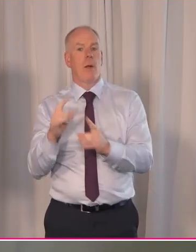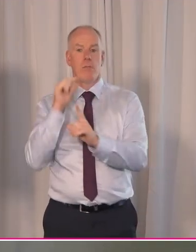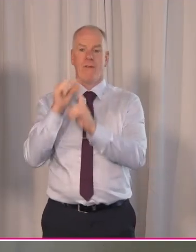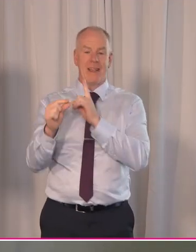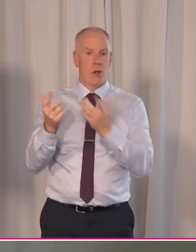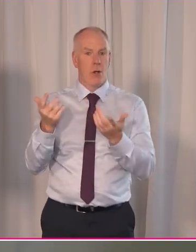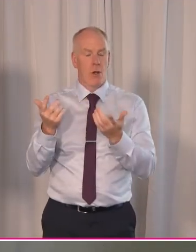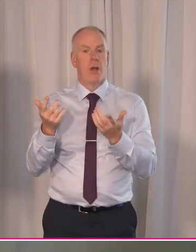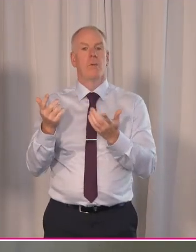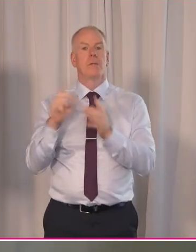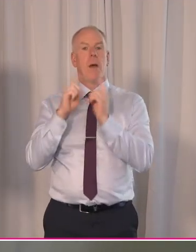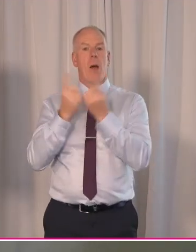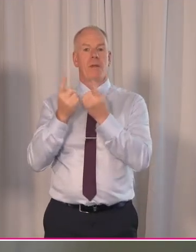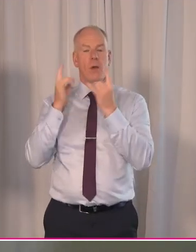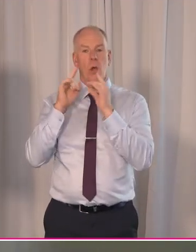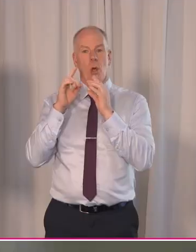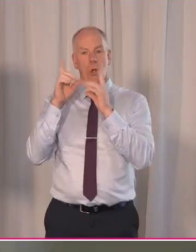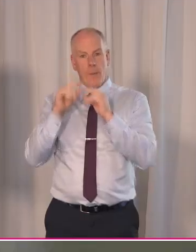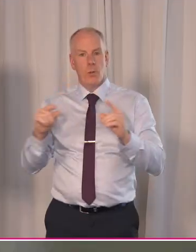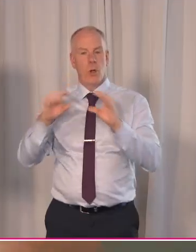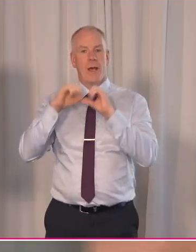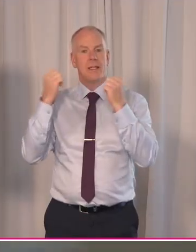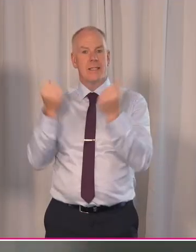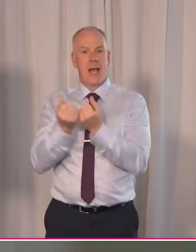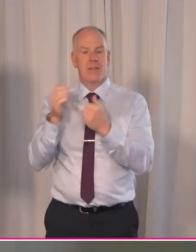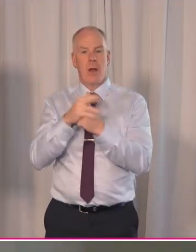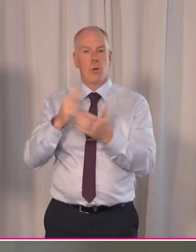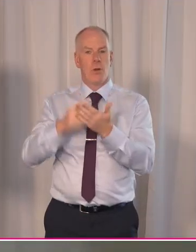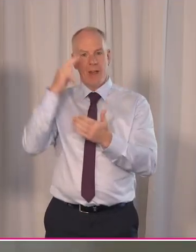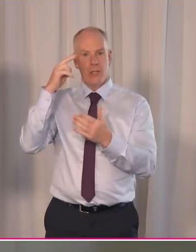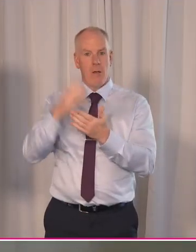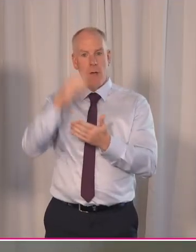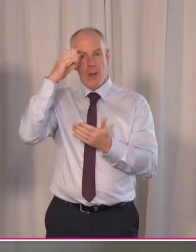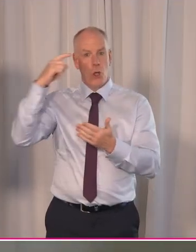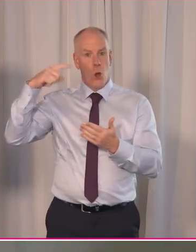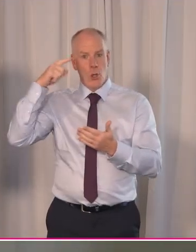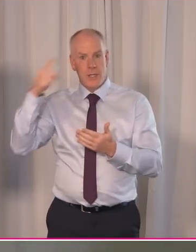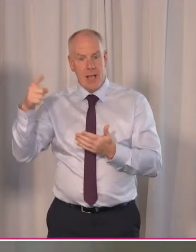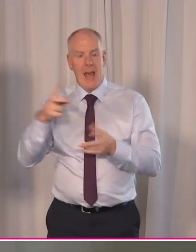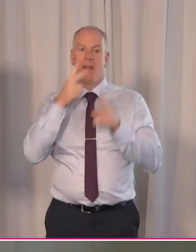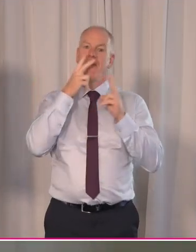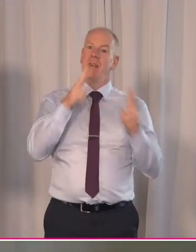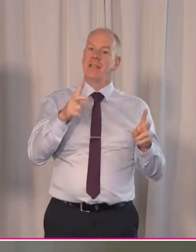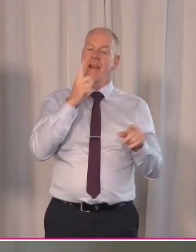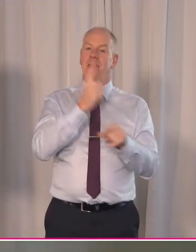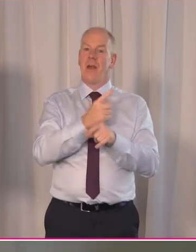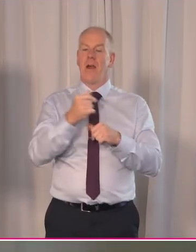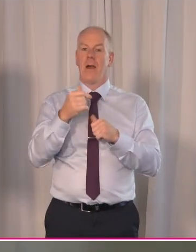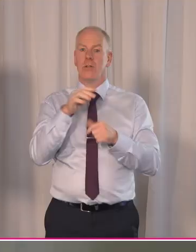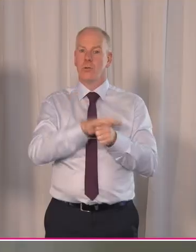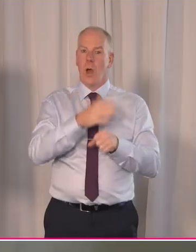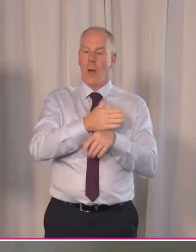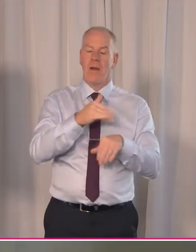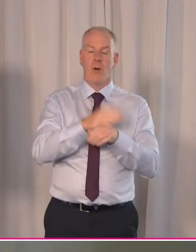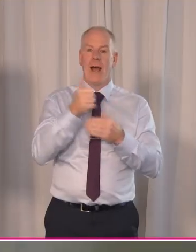Sciences at the Global Disability Innovation Hub in University College London, and she holds a visiting position at the Assisted Living and Learning